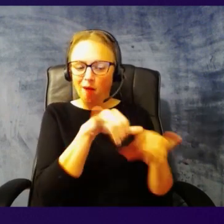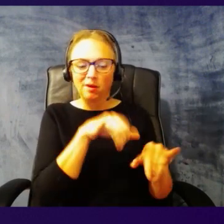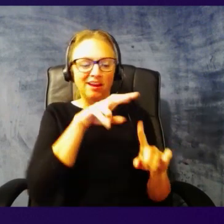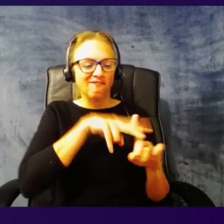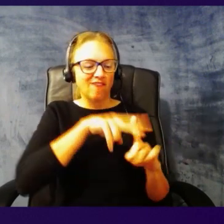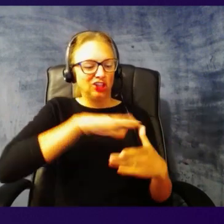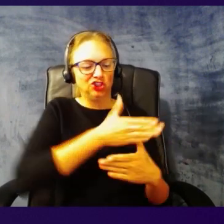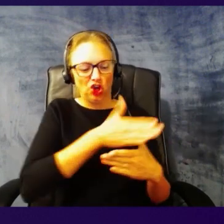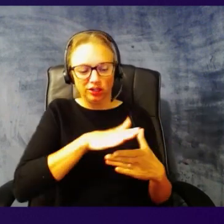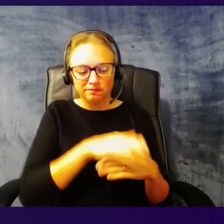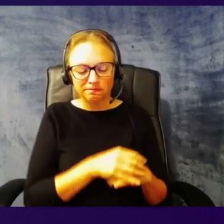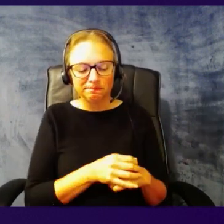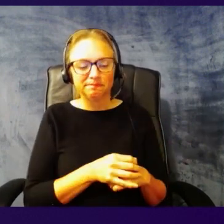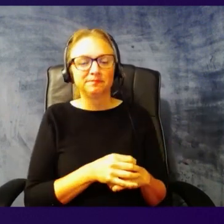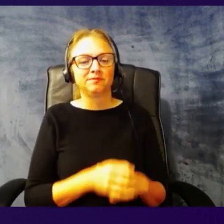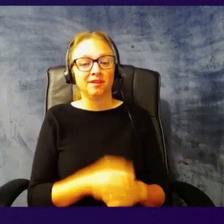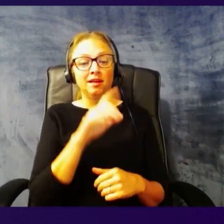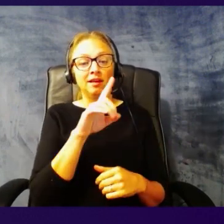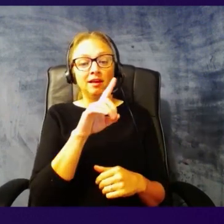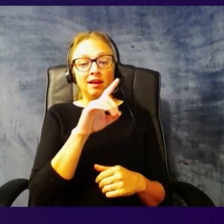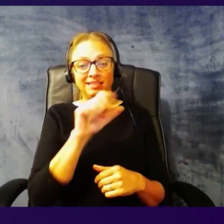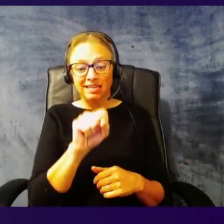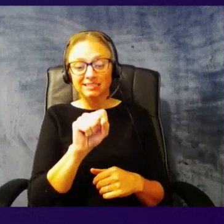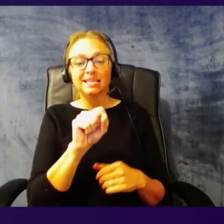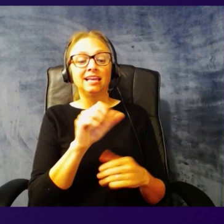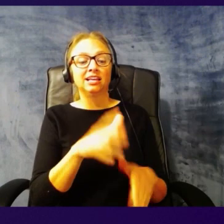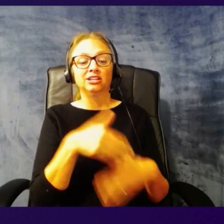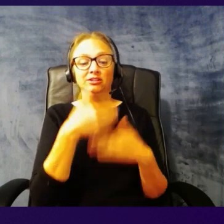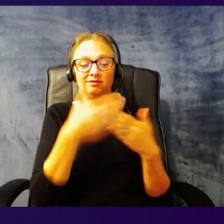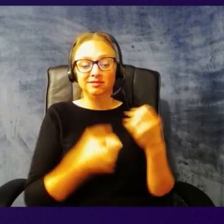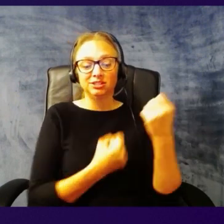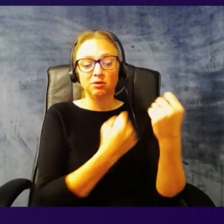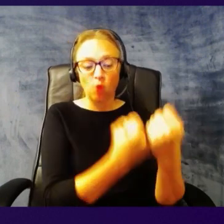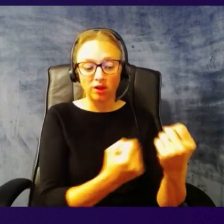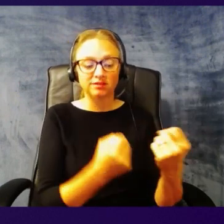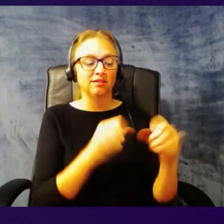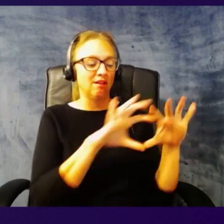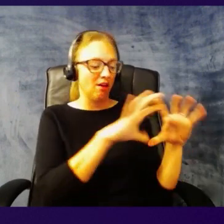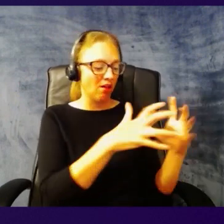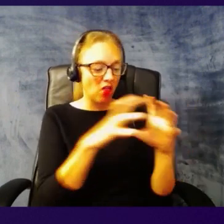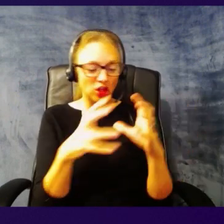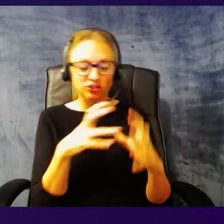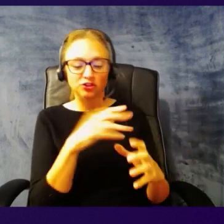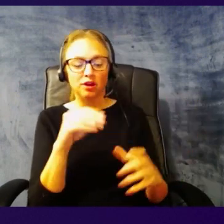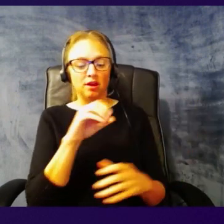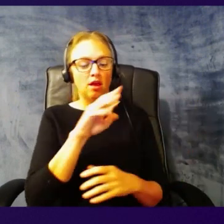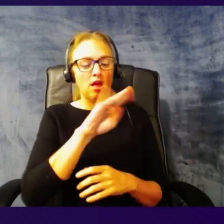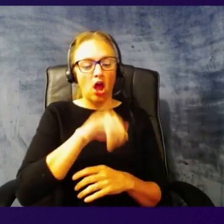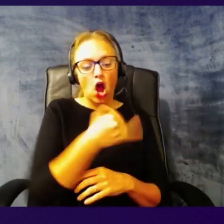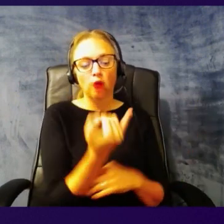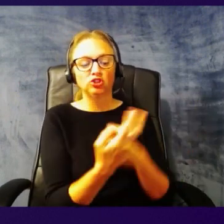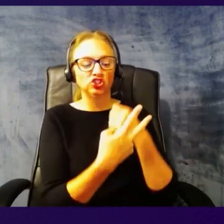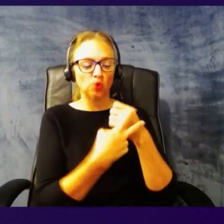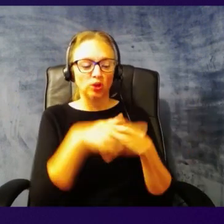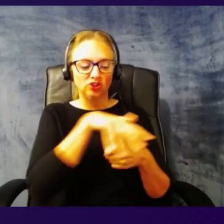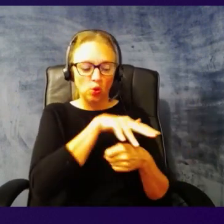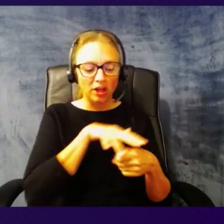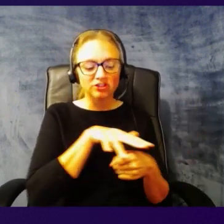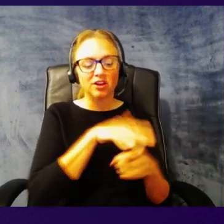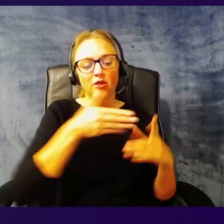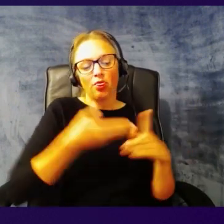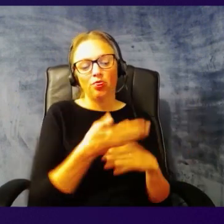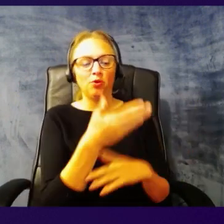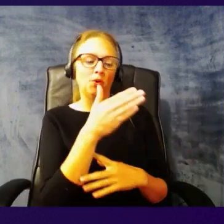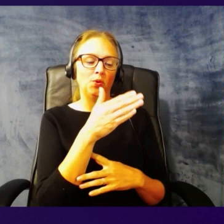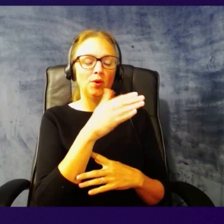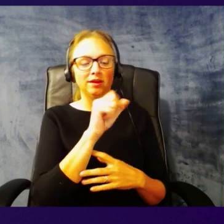Sure. DataSync also supports Hadoop clusters, as well as object storage locations that speak the S3 API. Mhm.